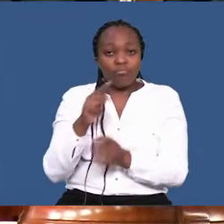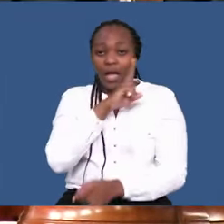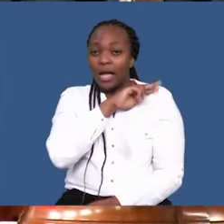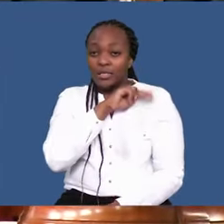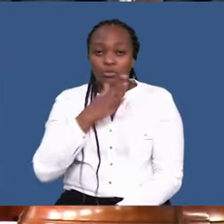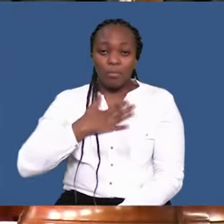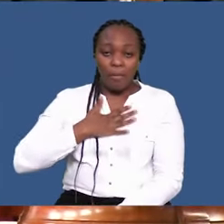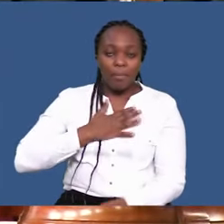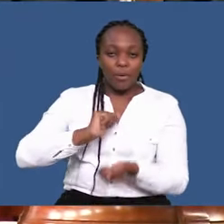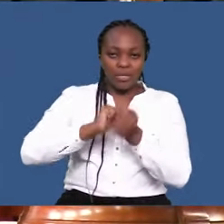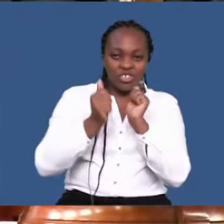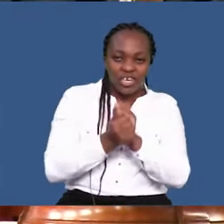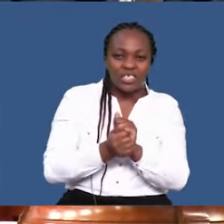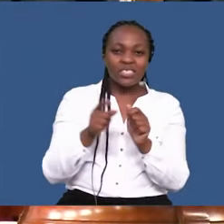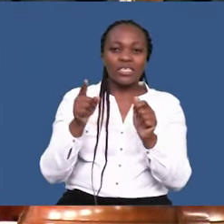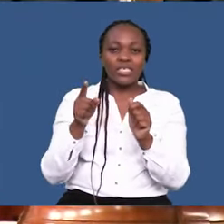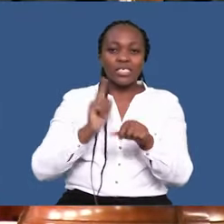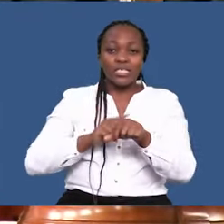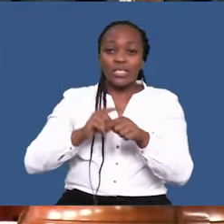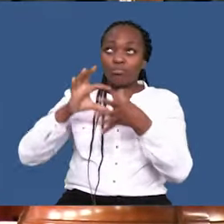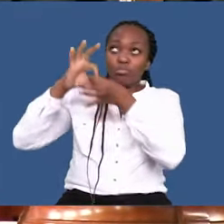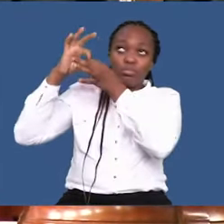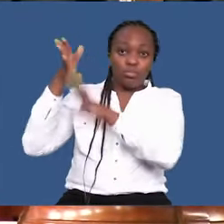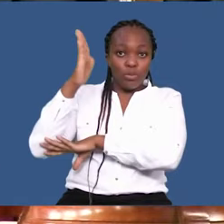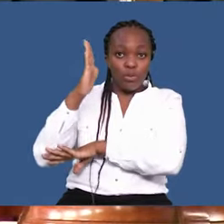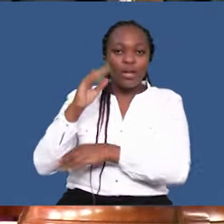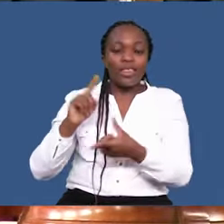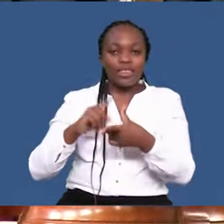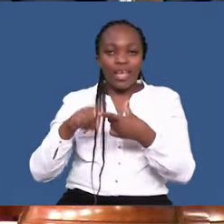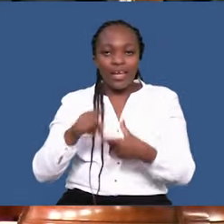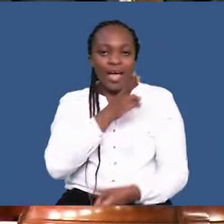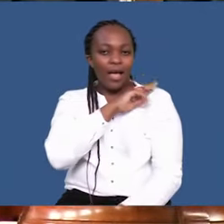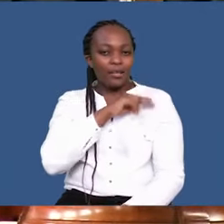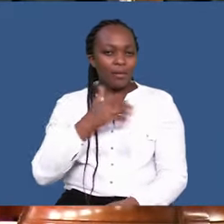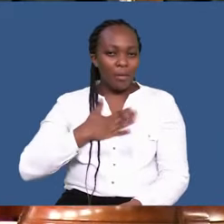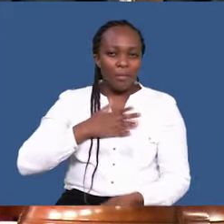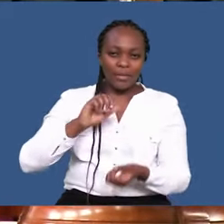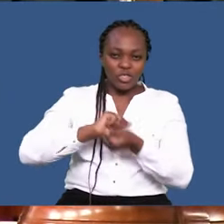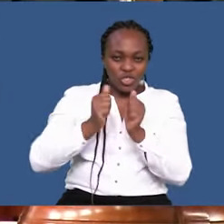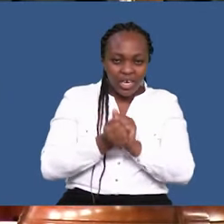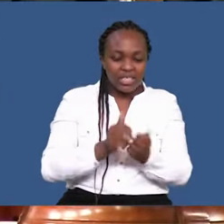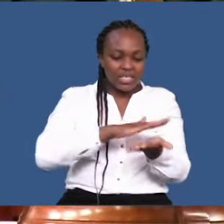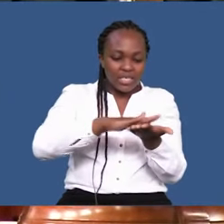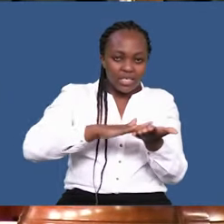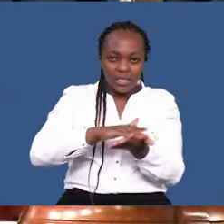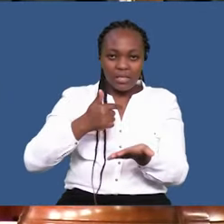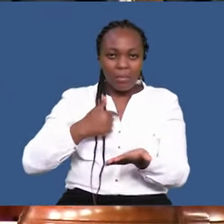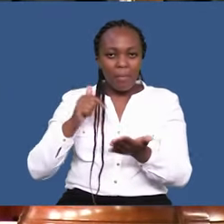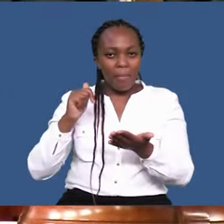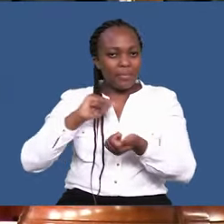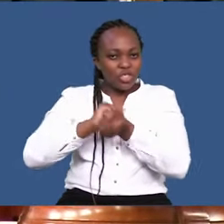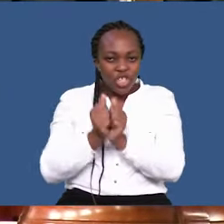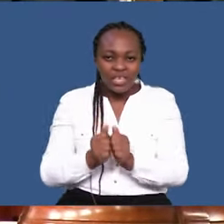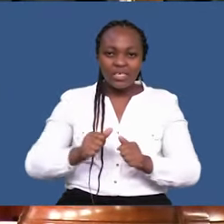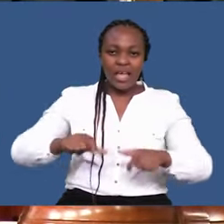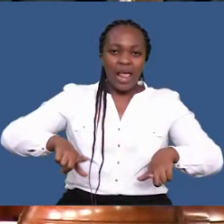our mindset will have been changed, our standards will have been set, and a new nature acquired, and therefore